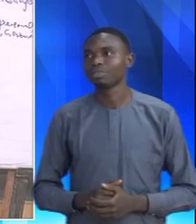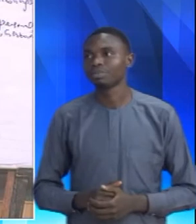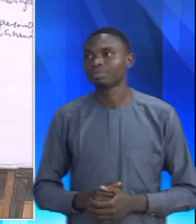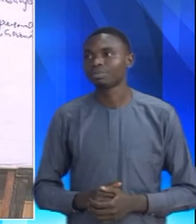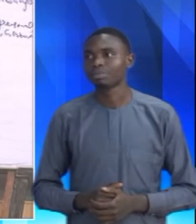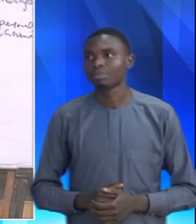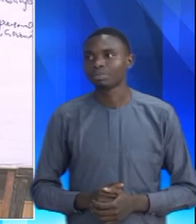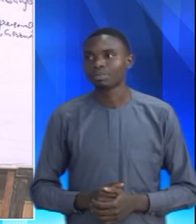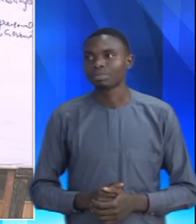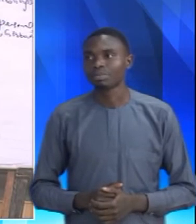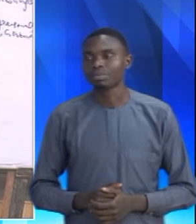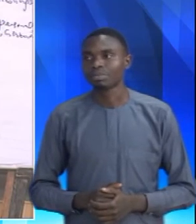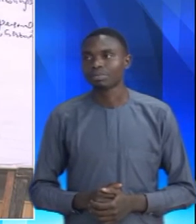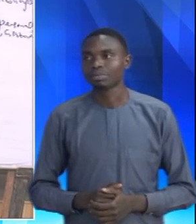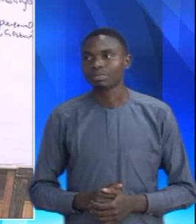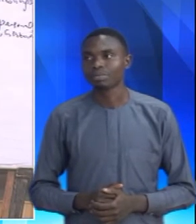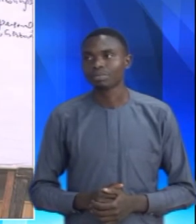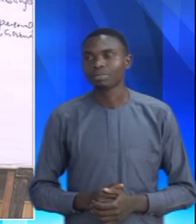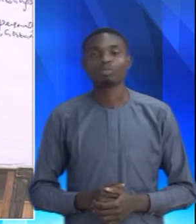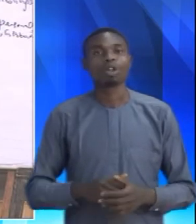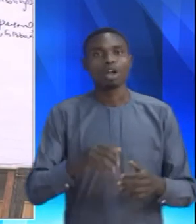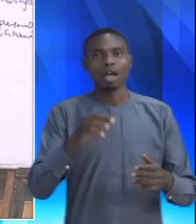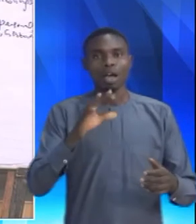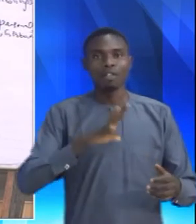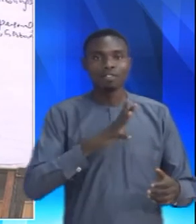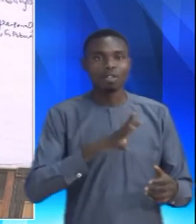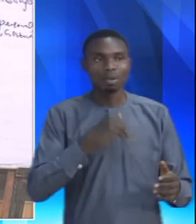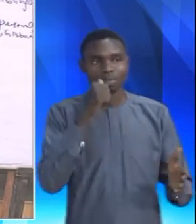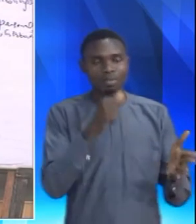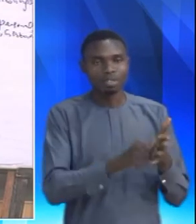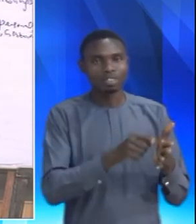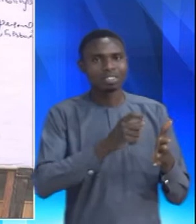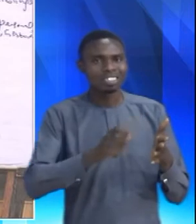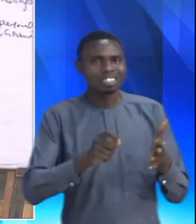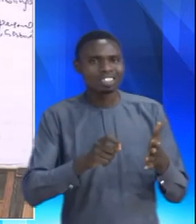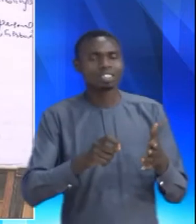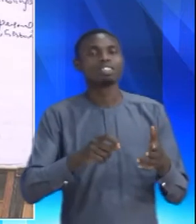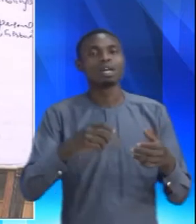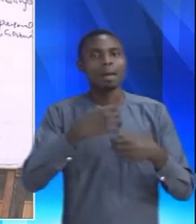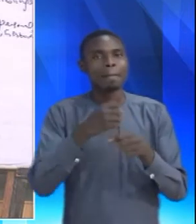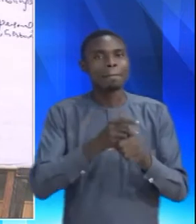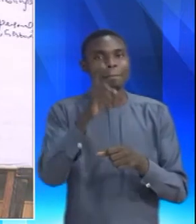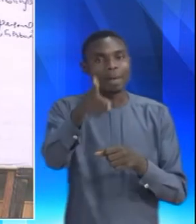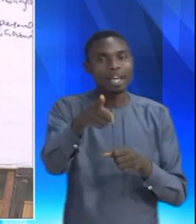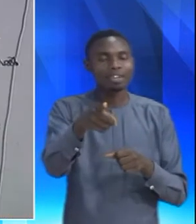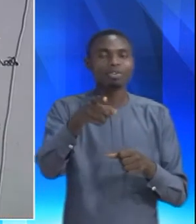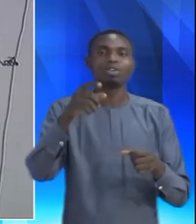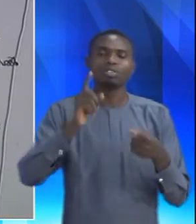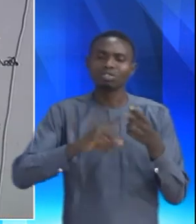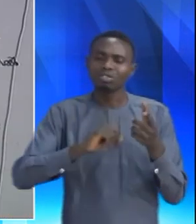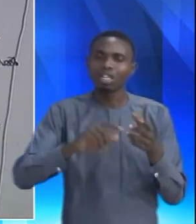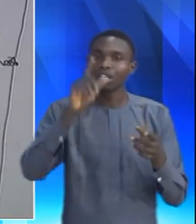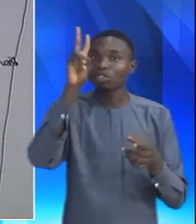writing requires you as a writer to write 2 addresses: your own address and the